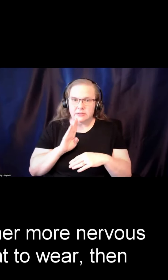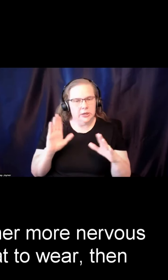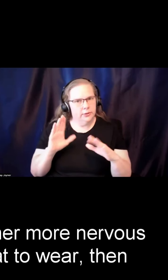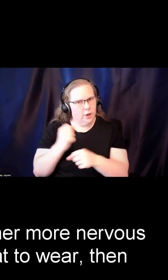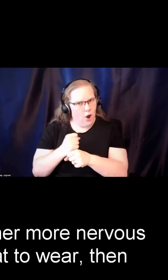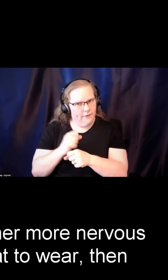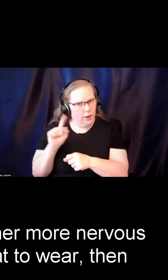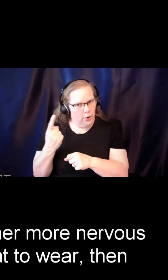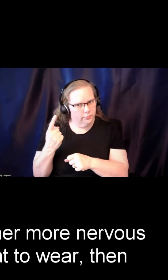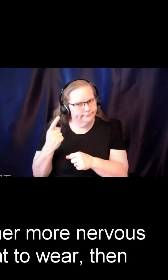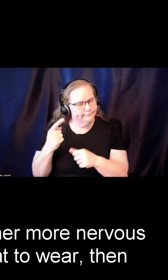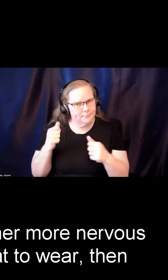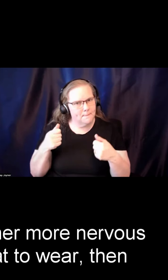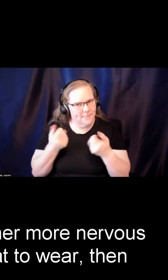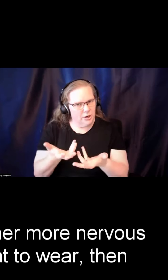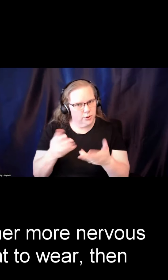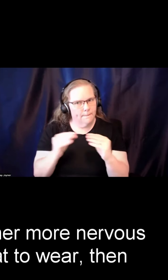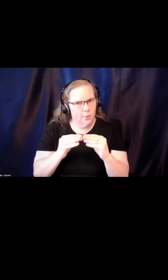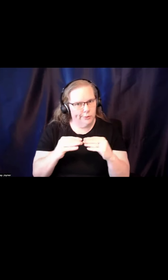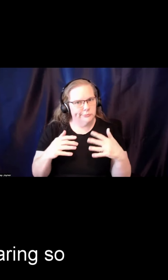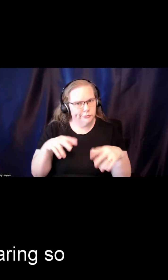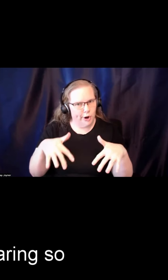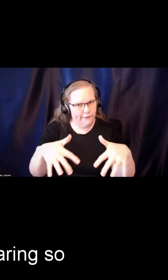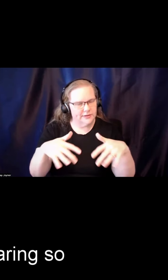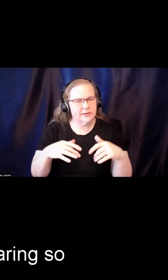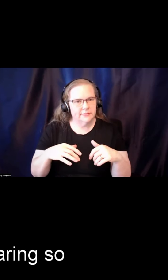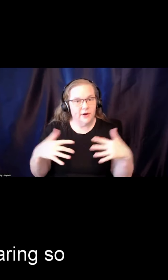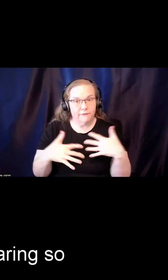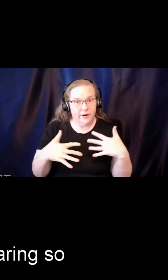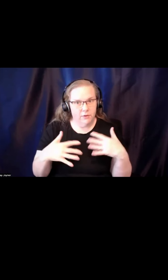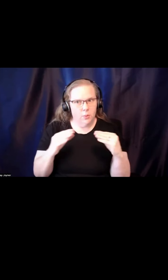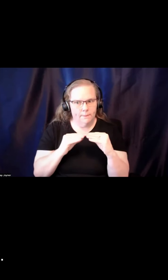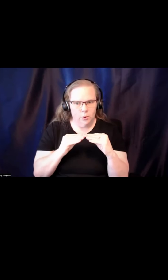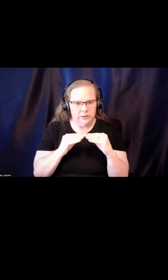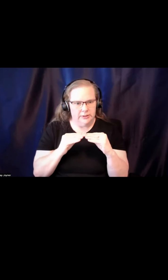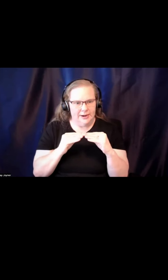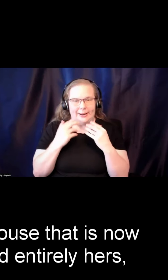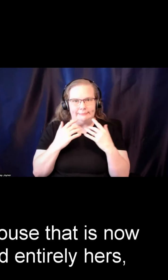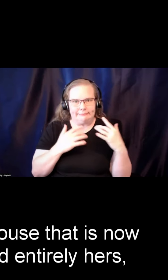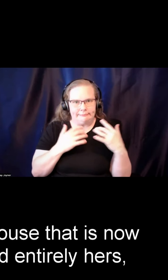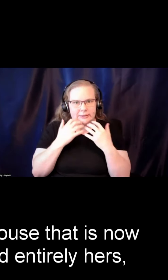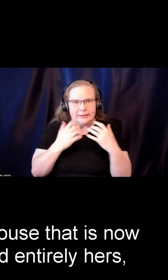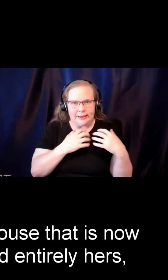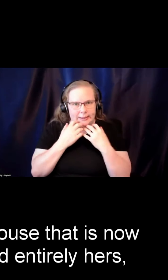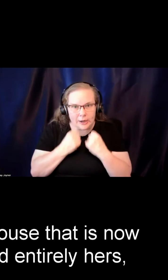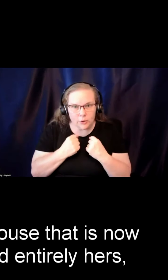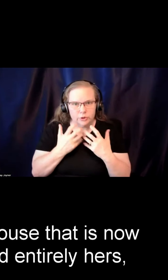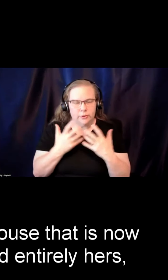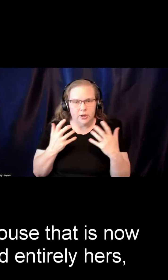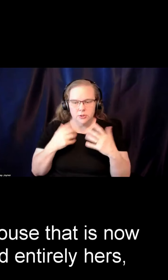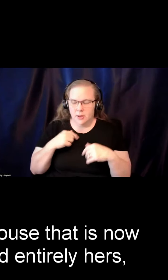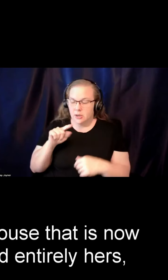nervous still. Fretful over what to wear, then irritated at caring so much. Tommy patrols the